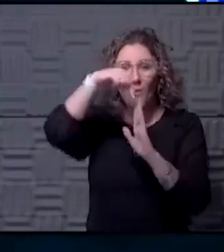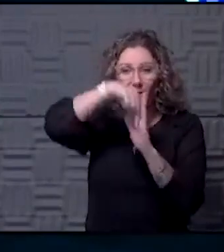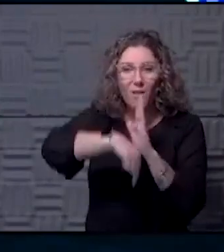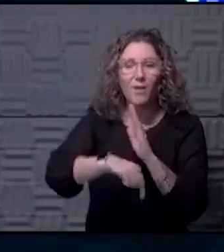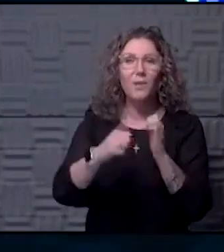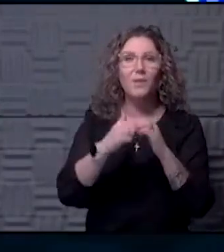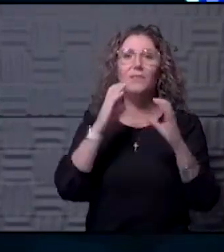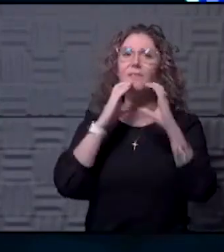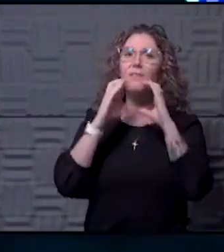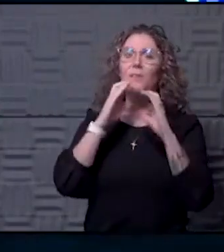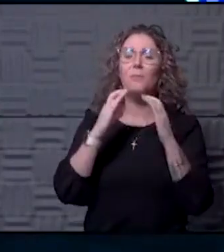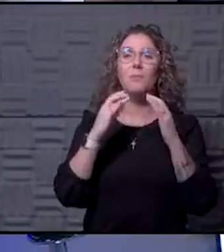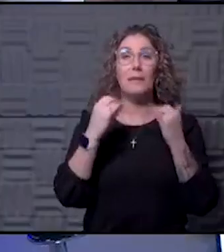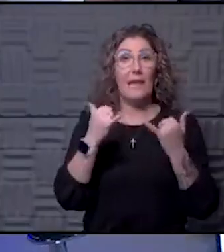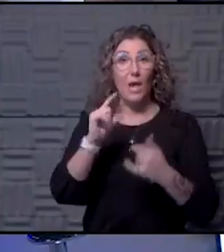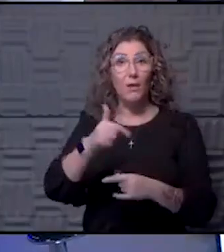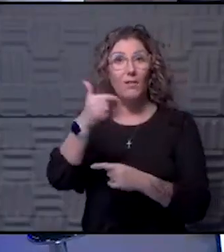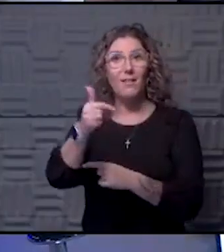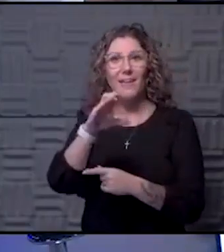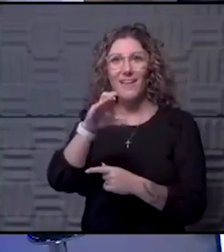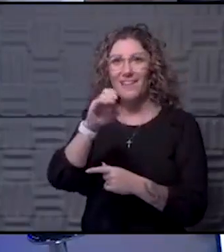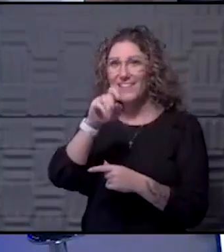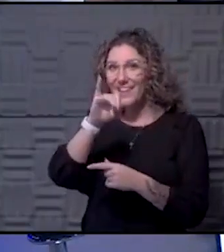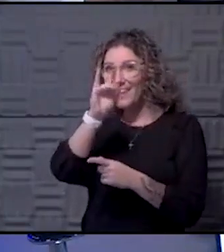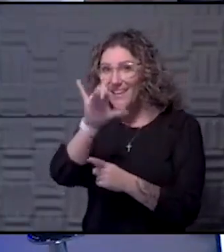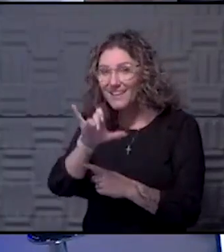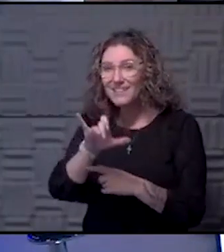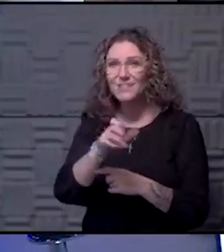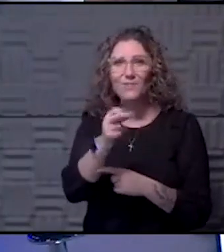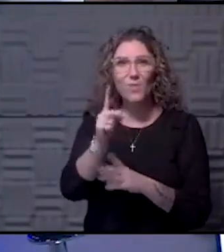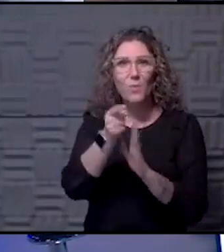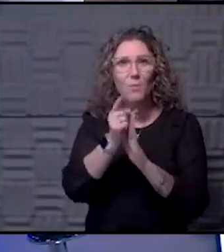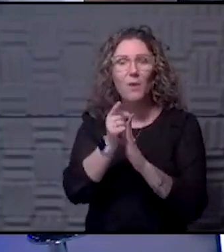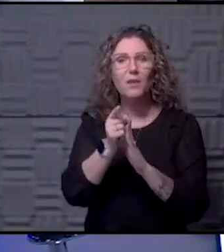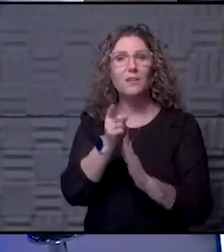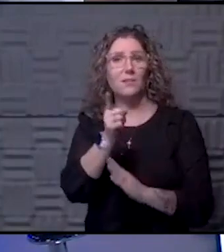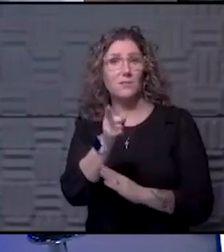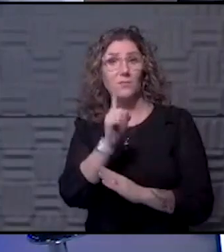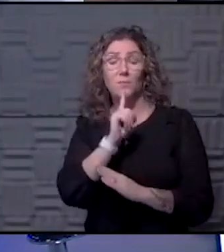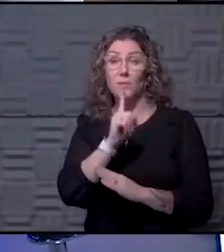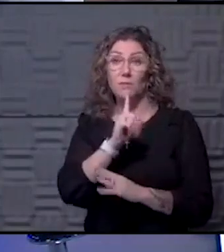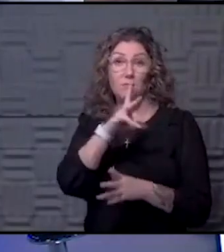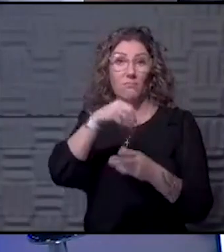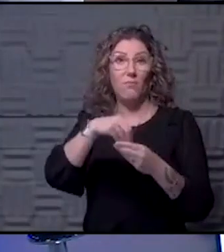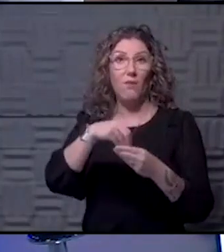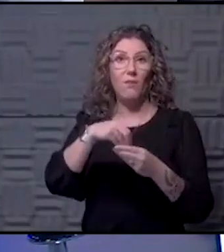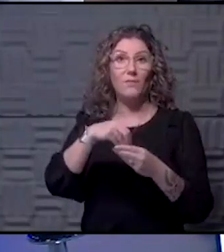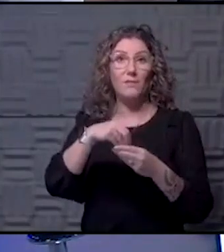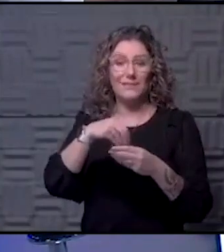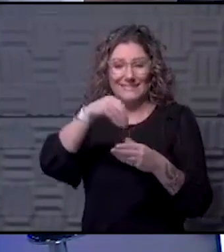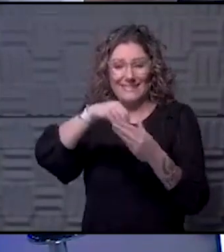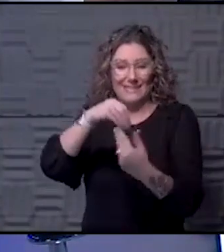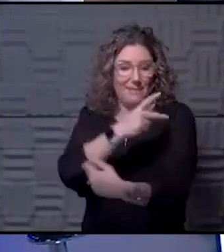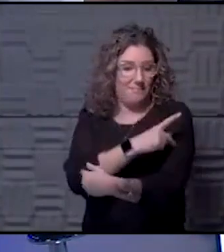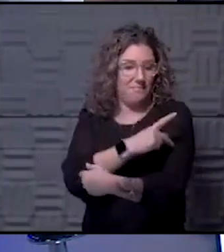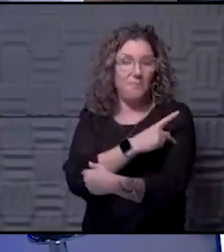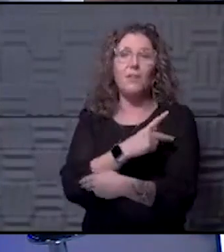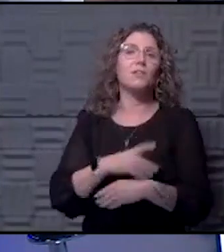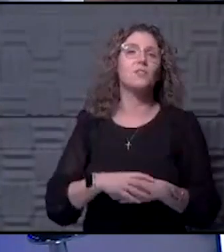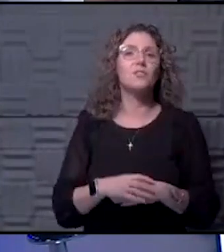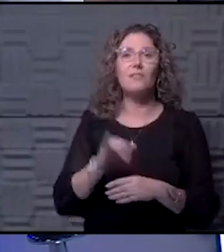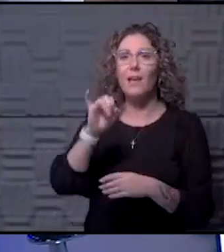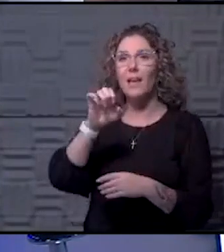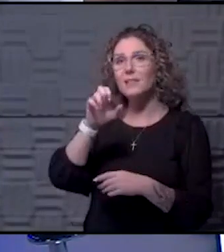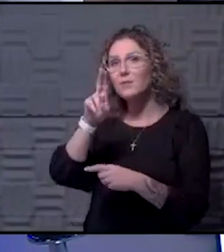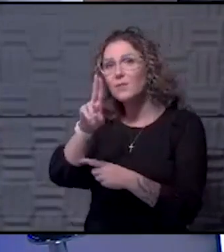But now I'd like to turn to Casey Pickering for a few minutes. You've really been involved in the inpatient side of things, in the